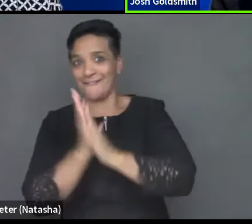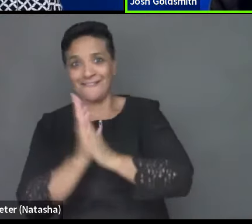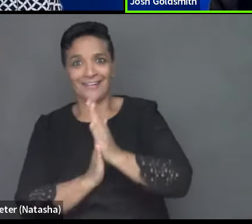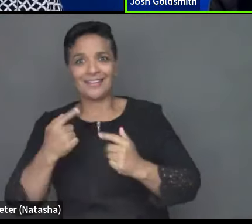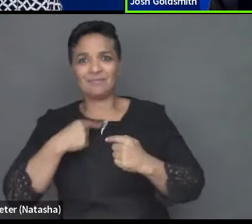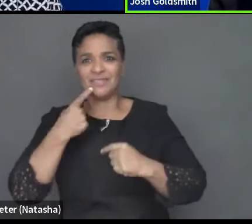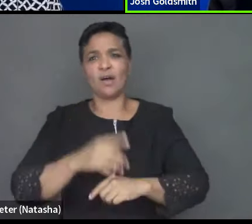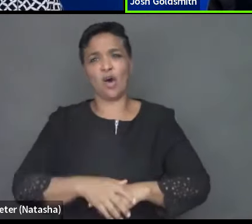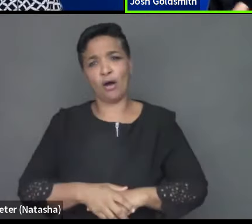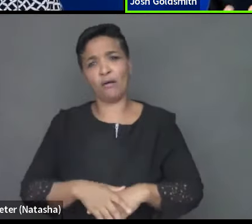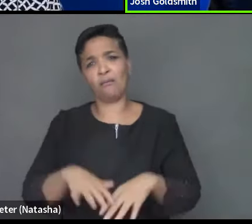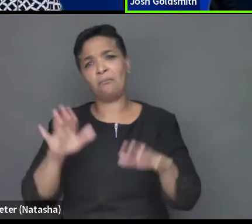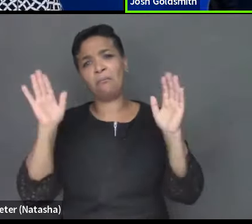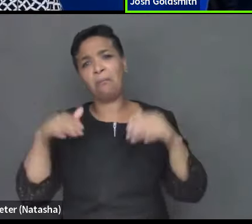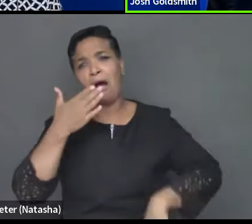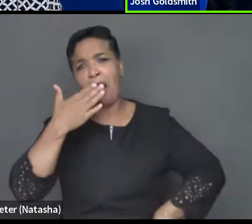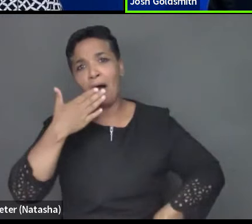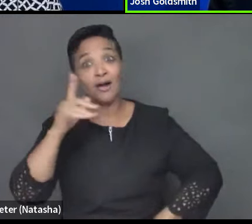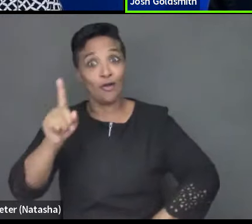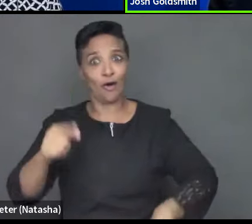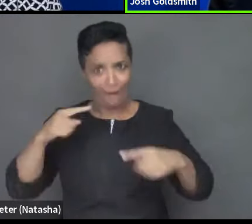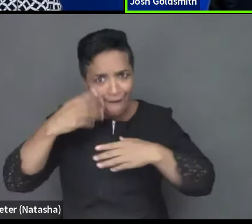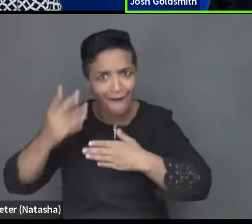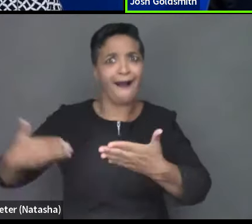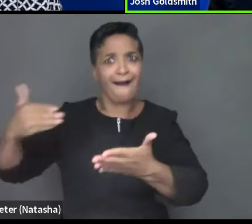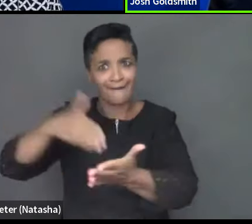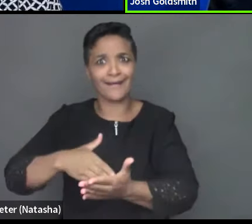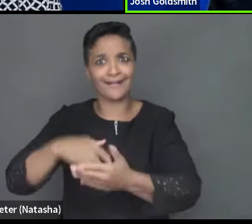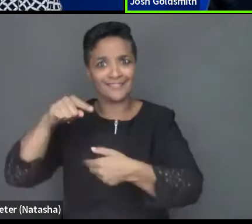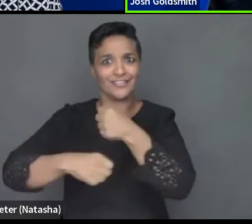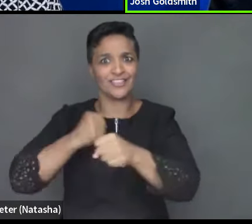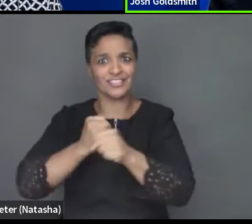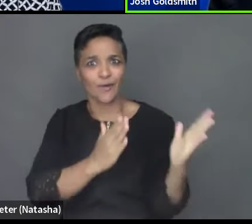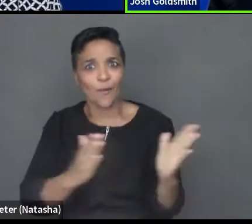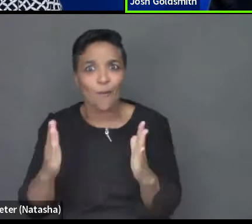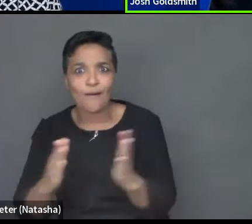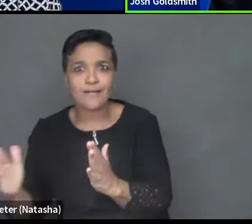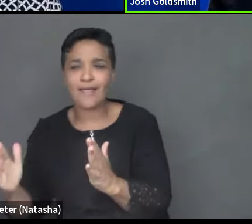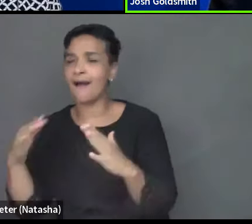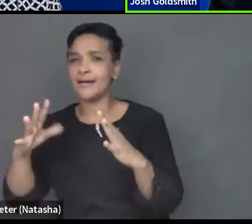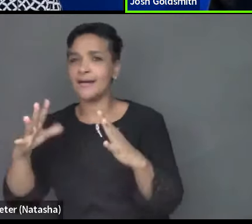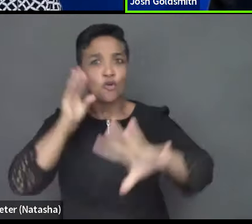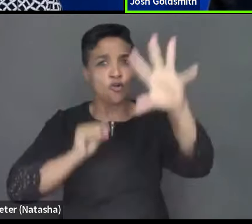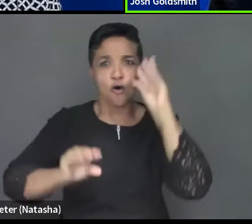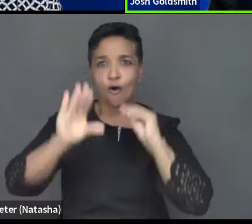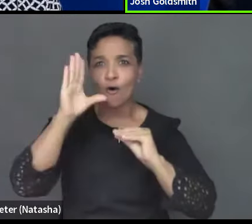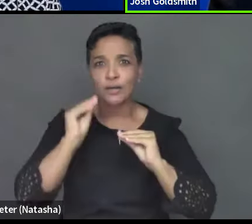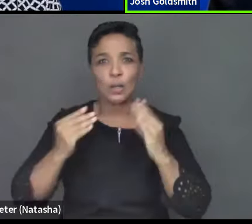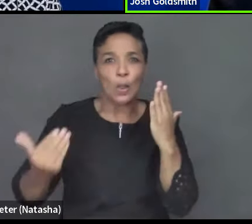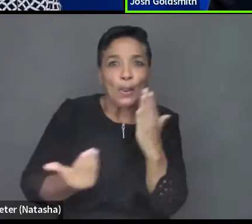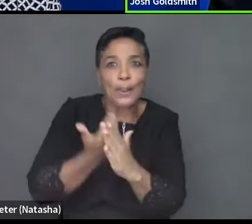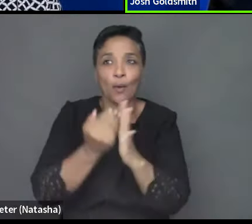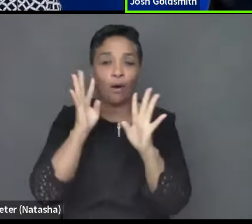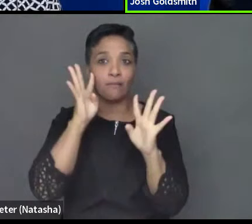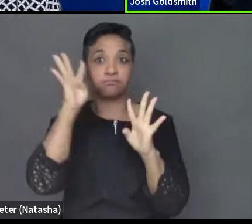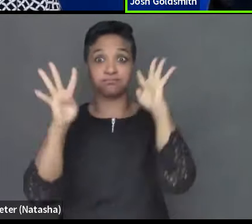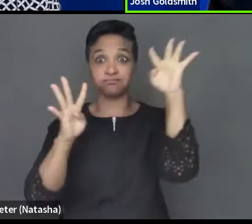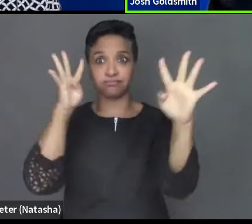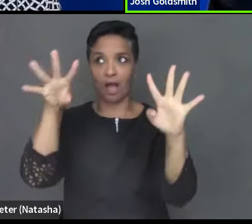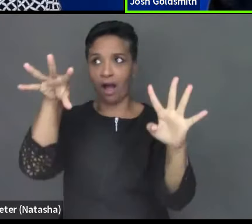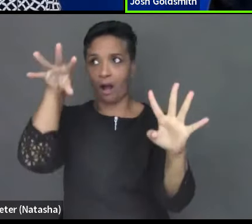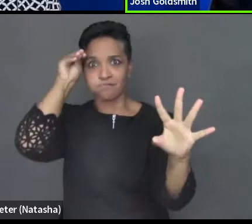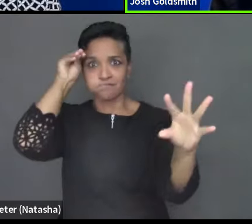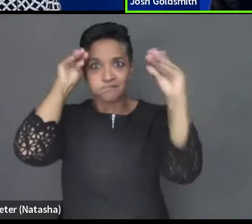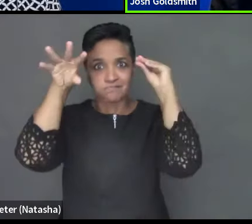this again. So much learning, so many cutting edge issues. It's just incredible to bring